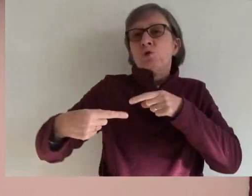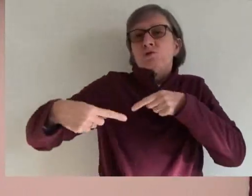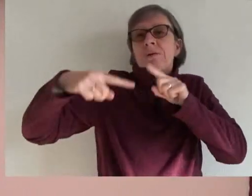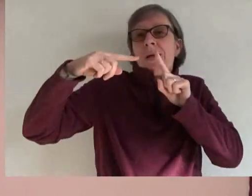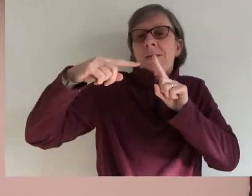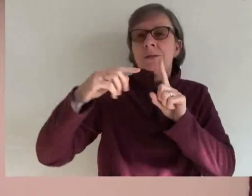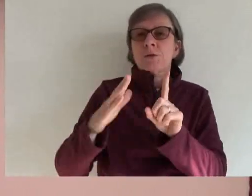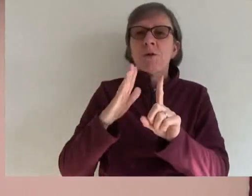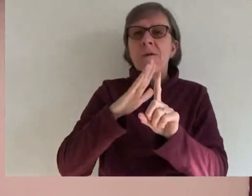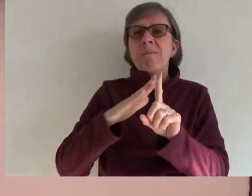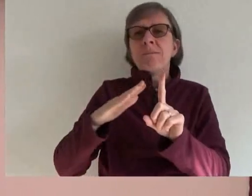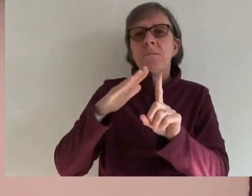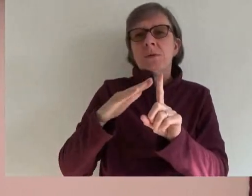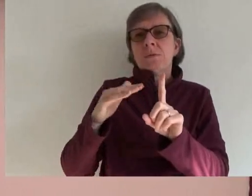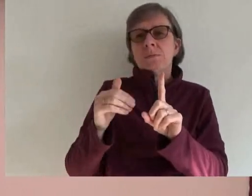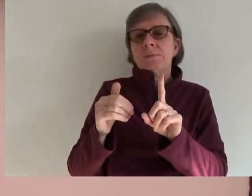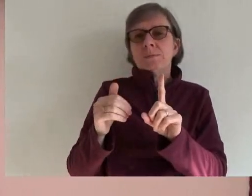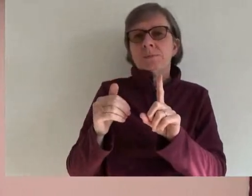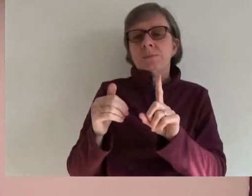challenge us.